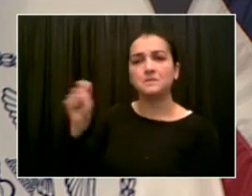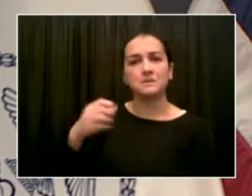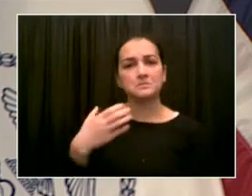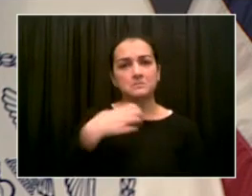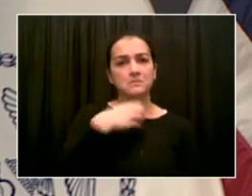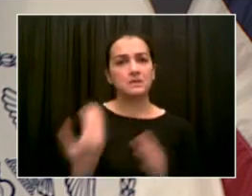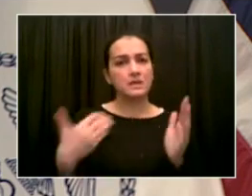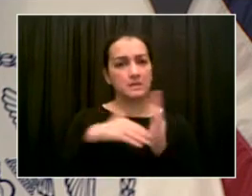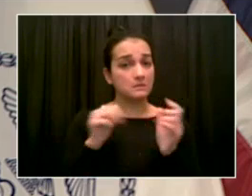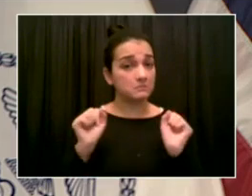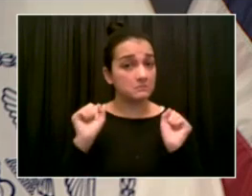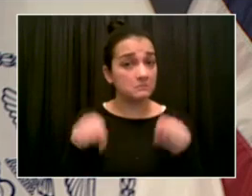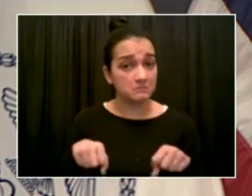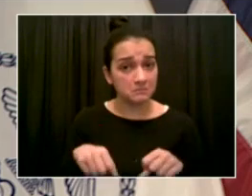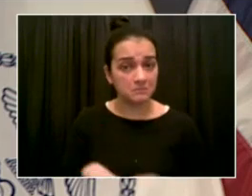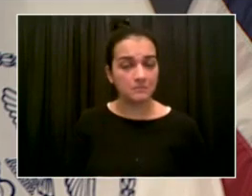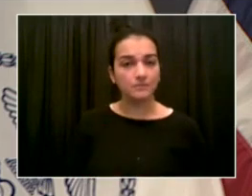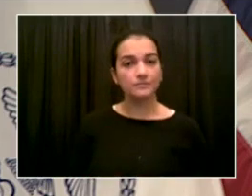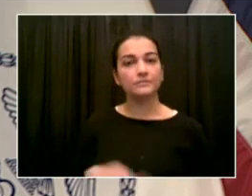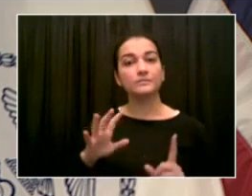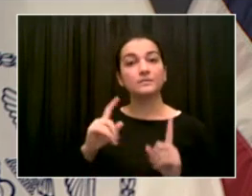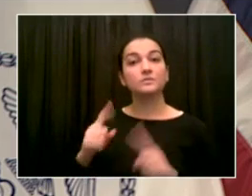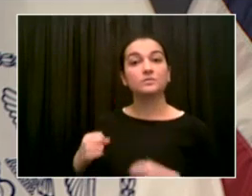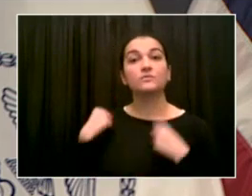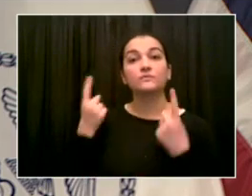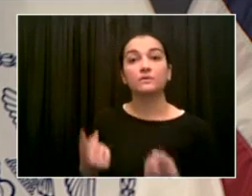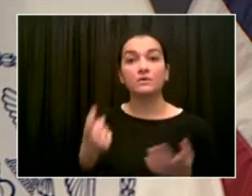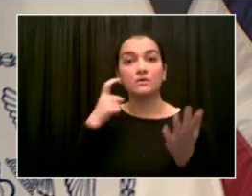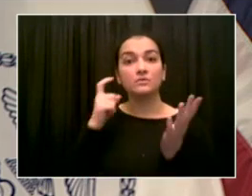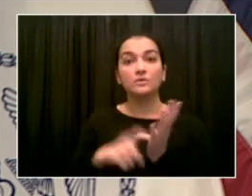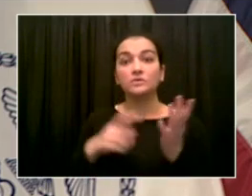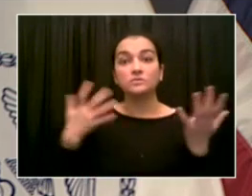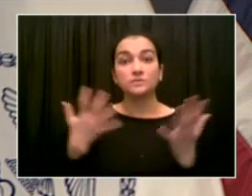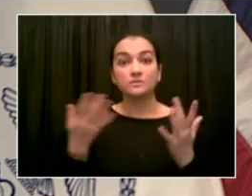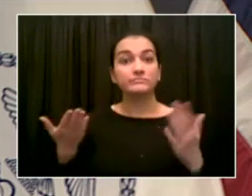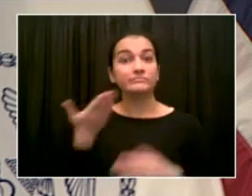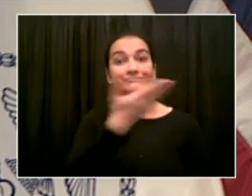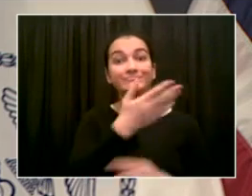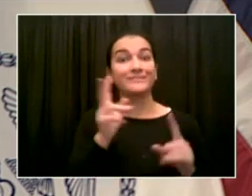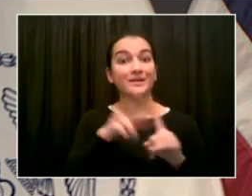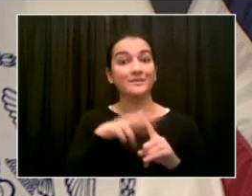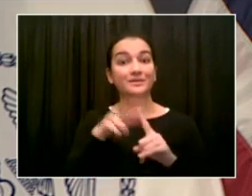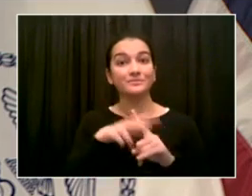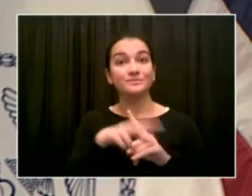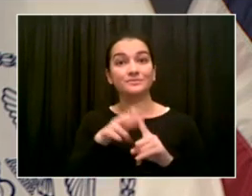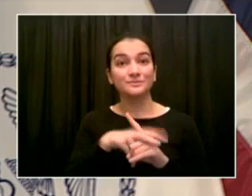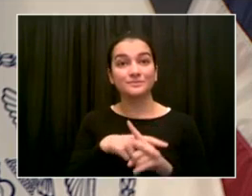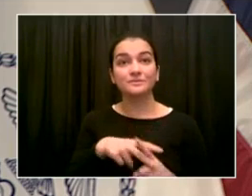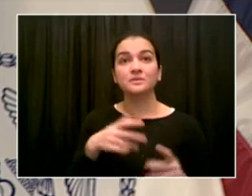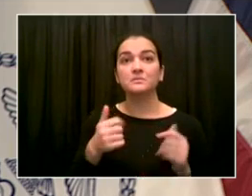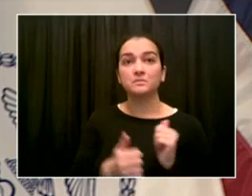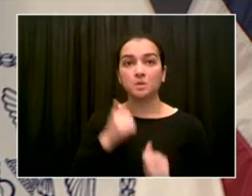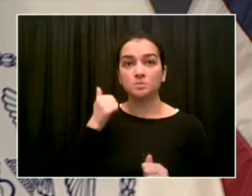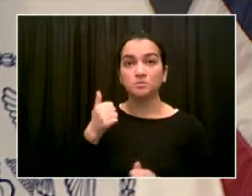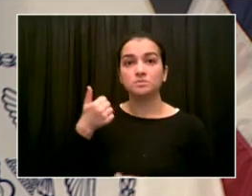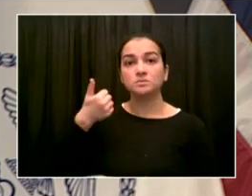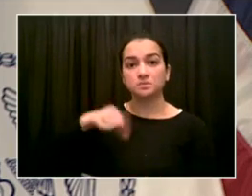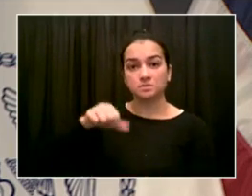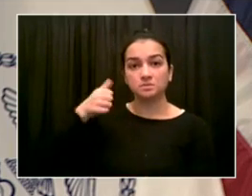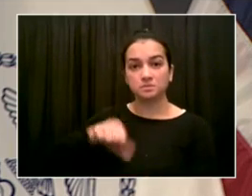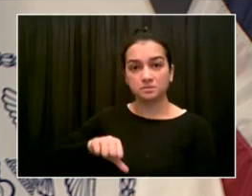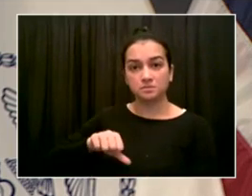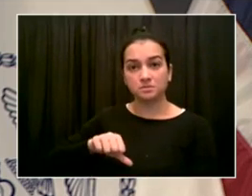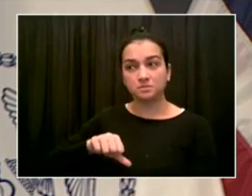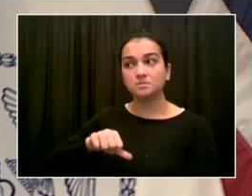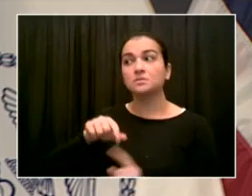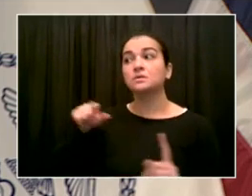get vaccinated or go on leave without pay. Overwhelmingly, they chose to get vaccinated. We saw that consistently. Dr. Choksi, Dr.